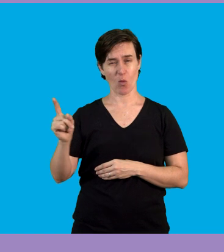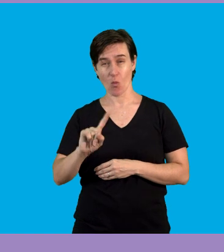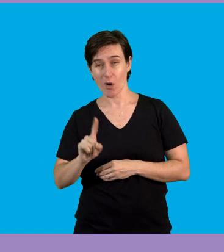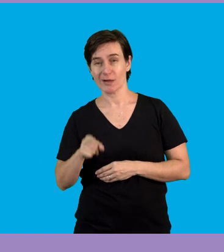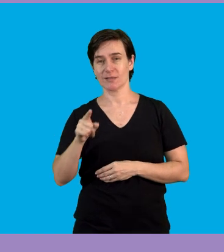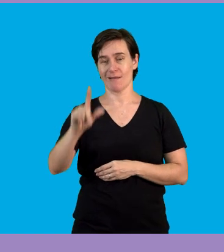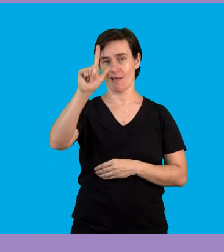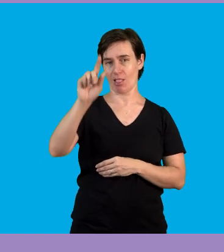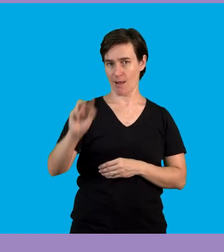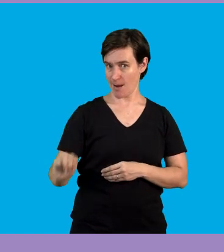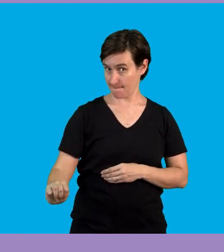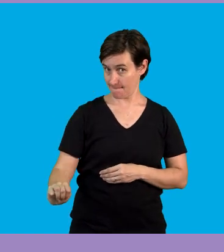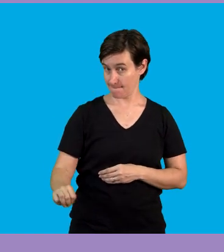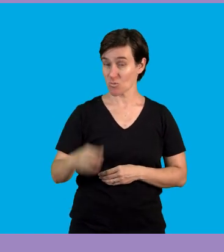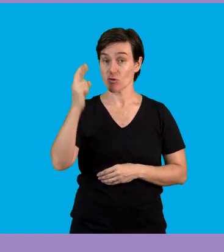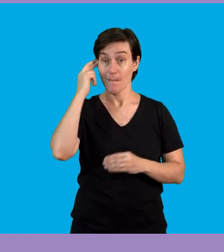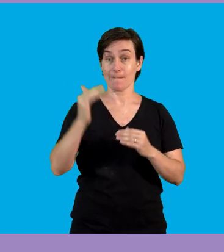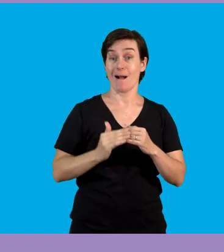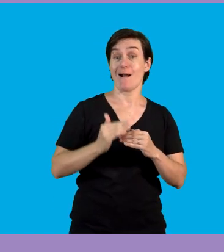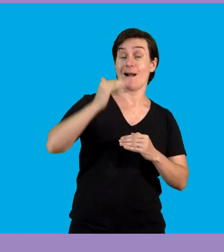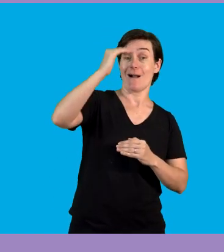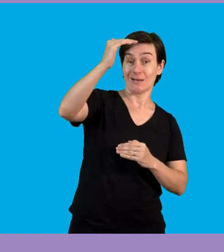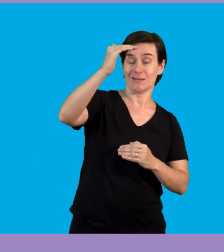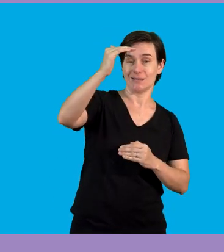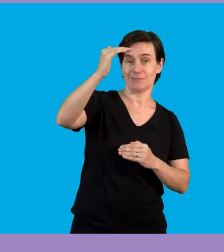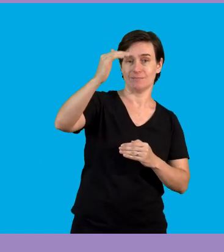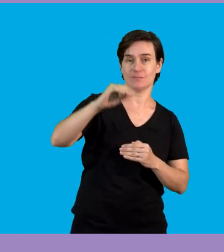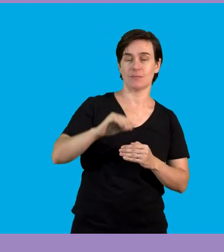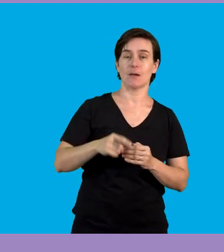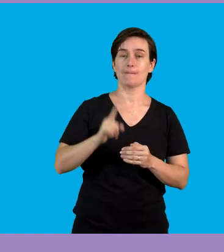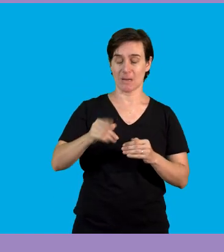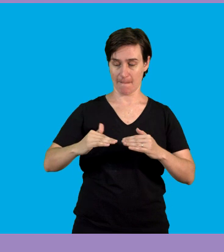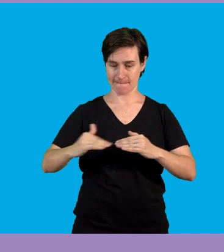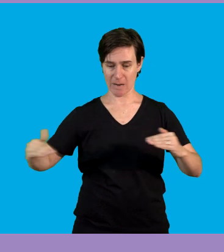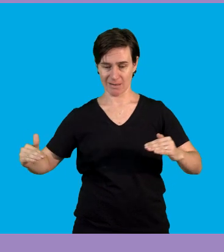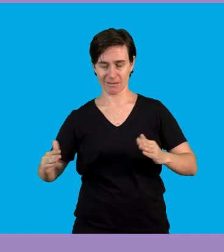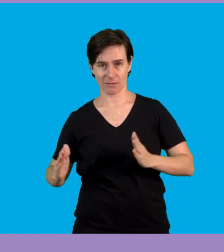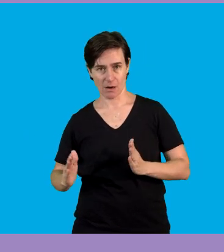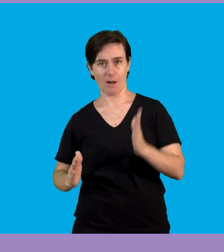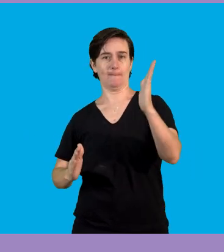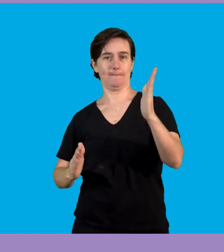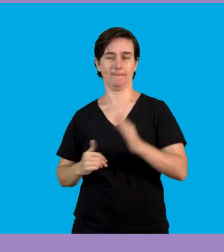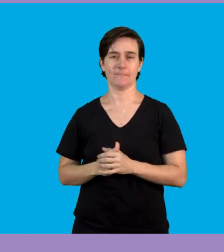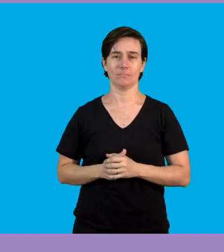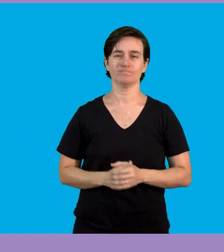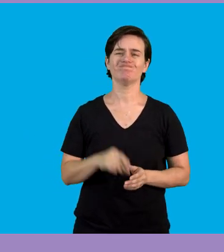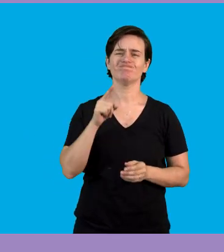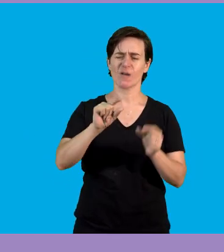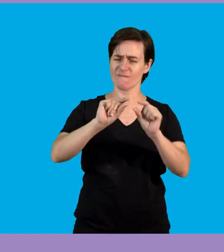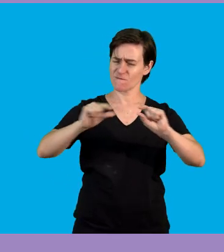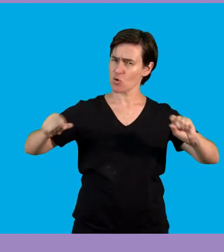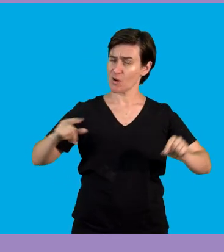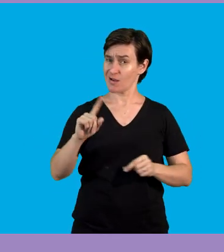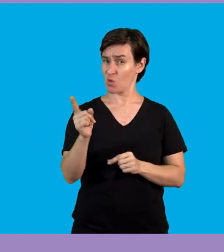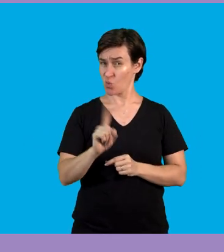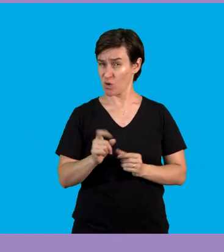there, LM, because the height, remember, needs to be perpendicular to the base. And remember now, the formula for the area of a